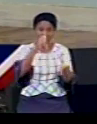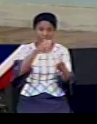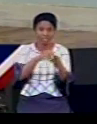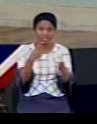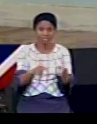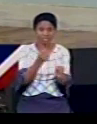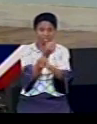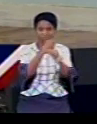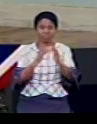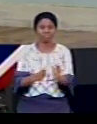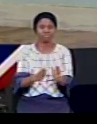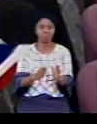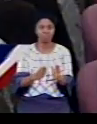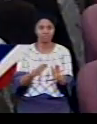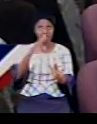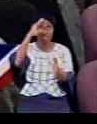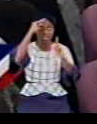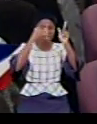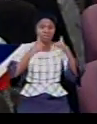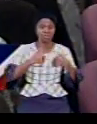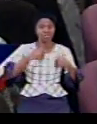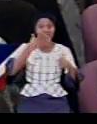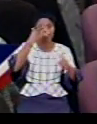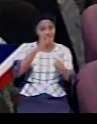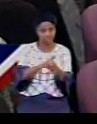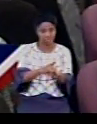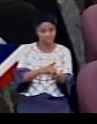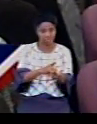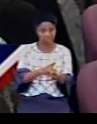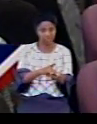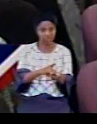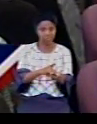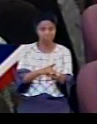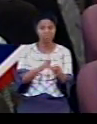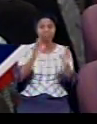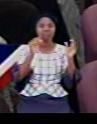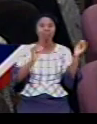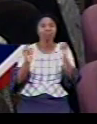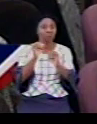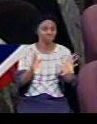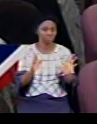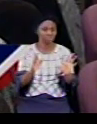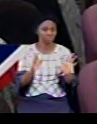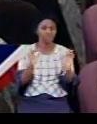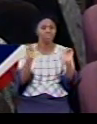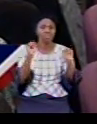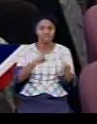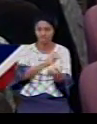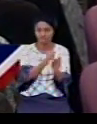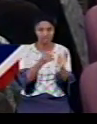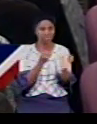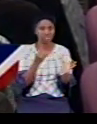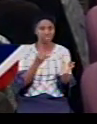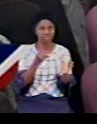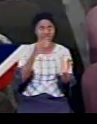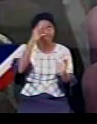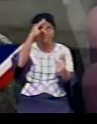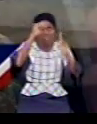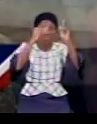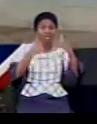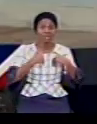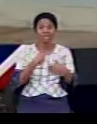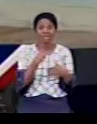Nothing can reverse that. He has spoken. Nothing can change that. He